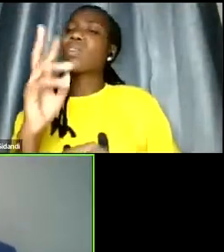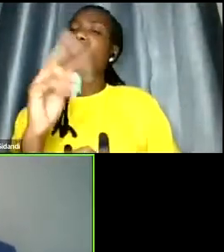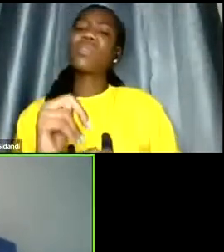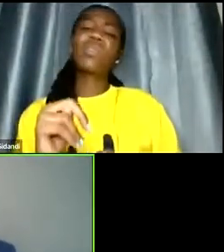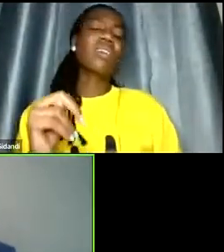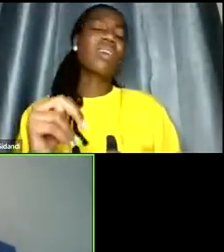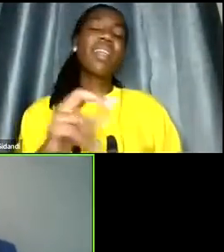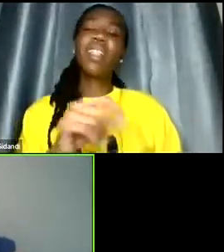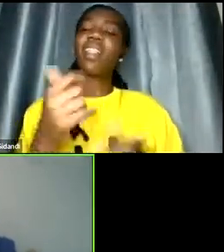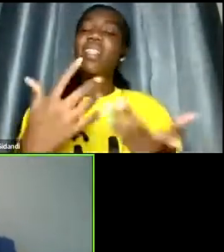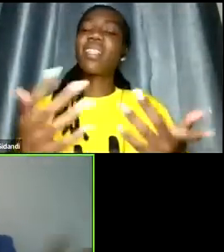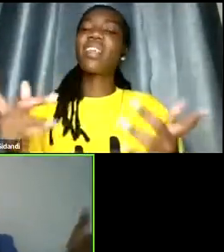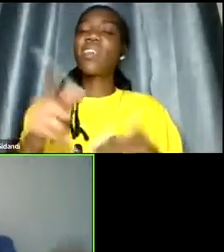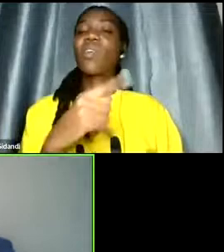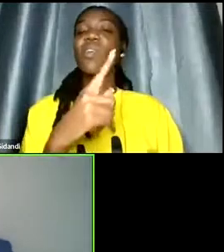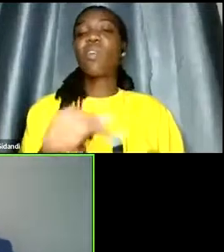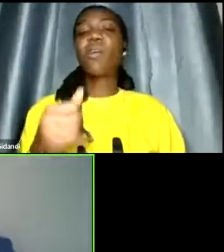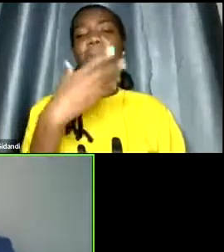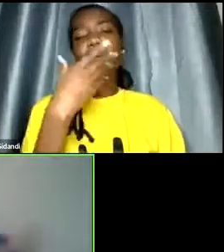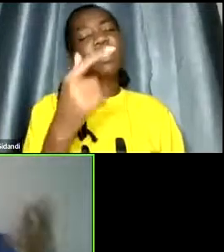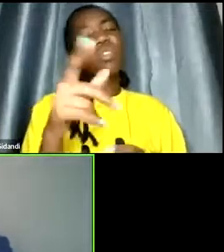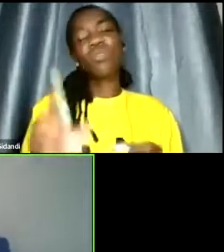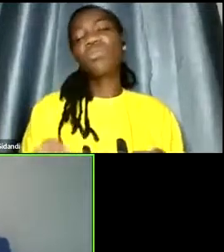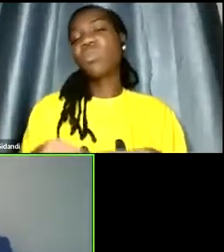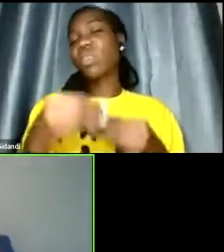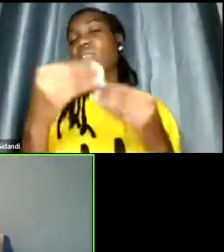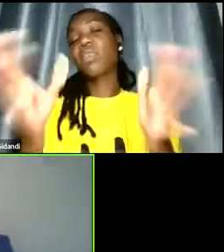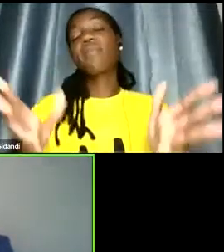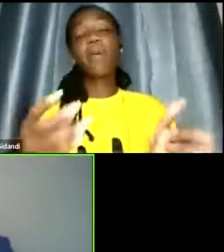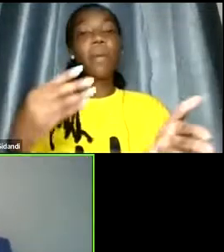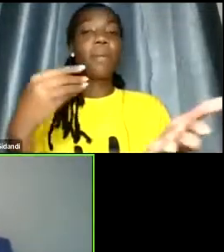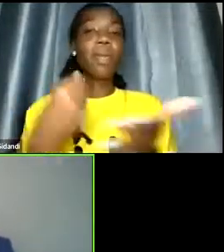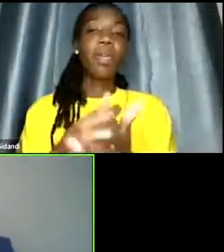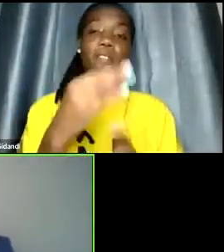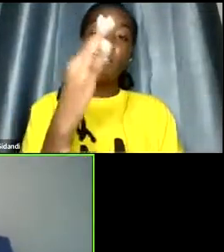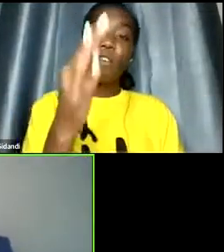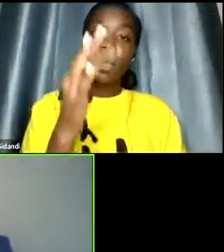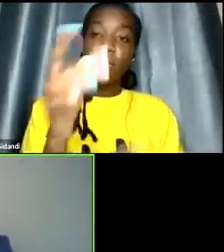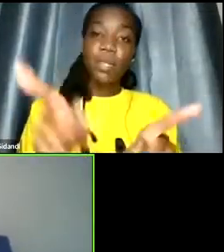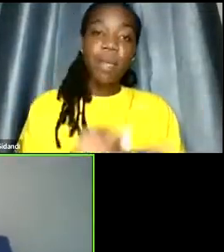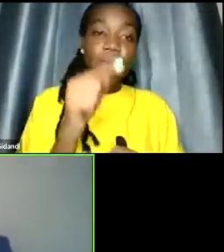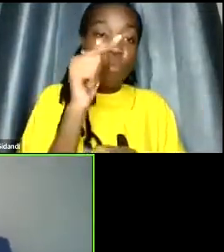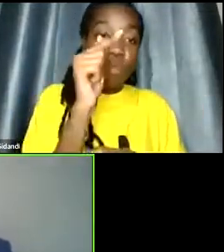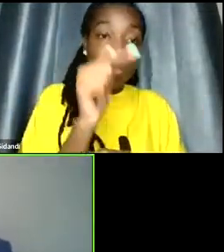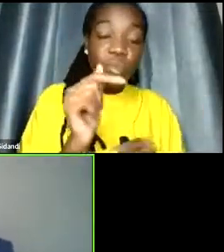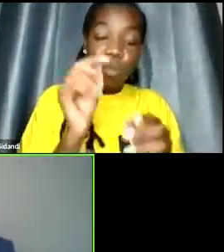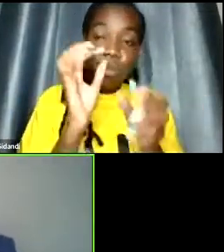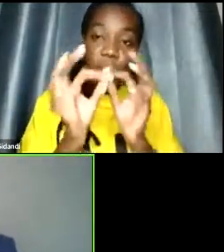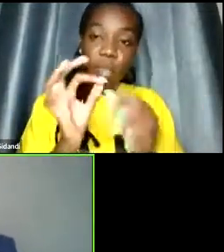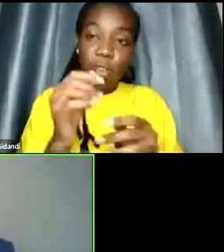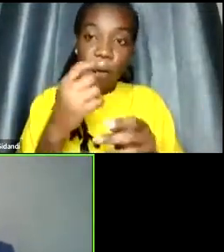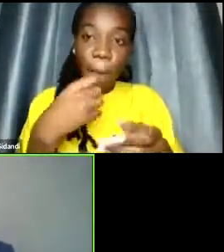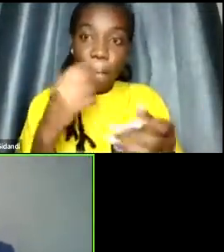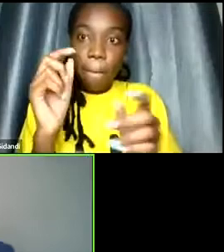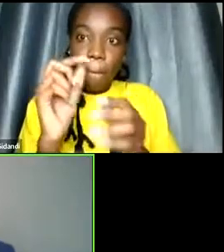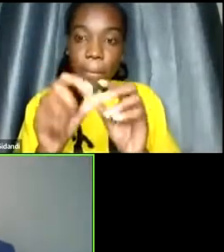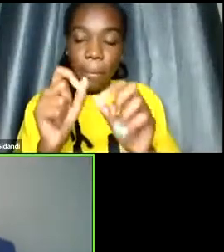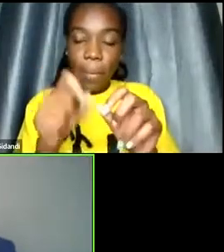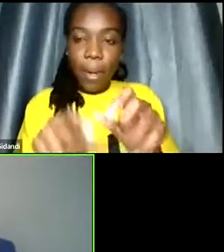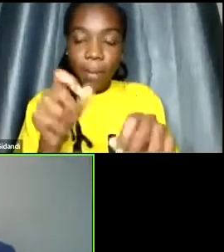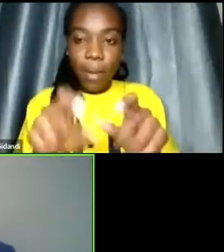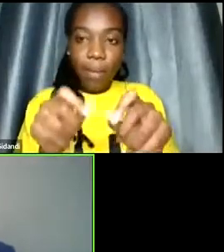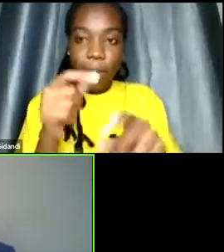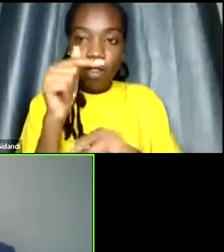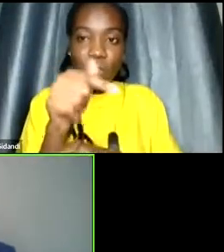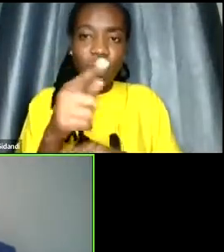they leave. It's okay. Be selfless, give to the world, pay it forward. Even you, everything that was planted in you, you're not able to repay it back. You're